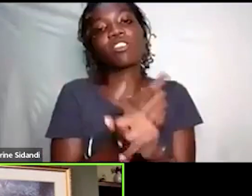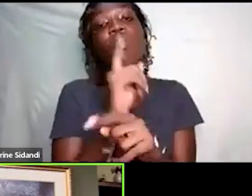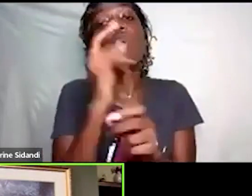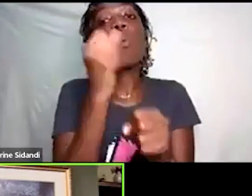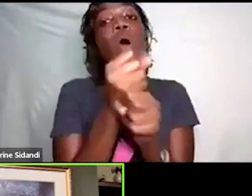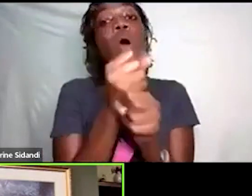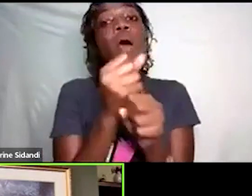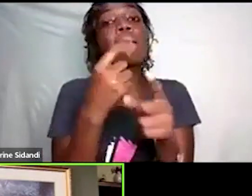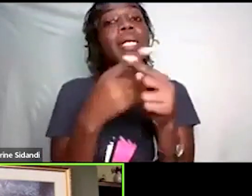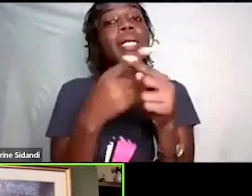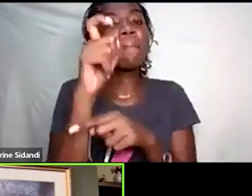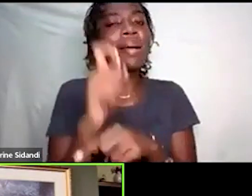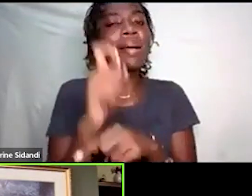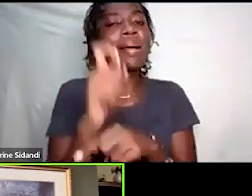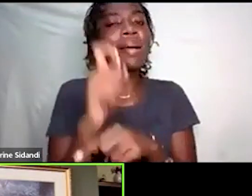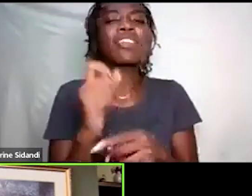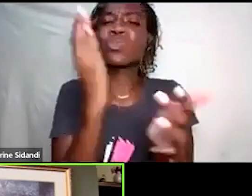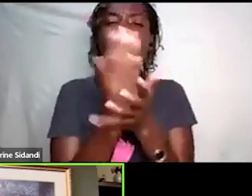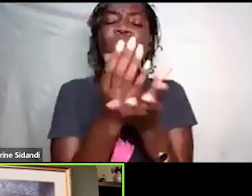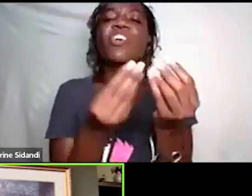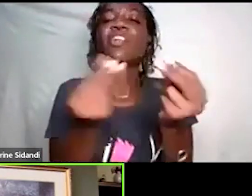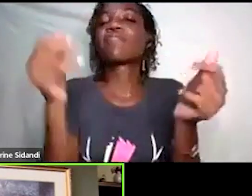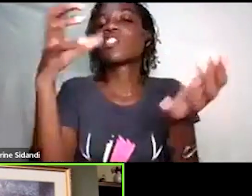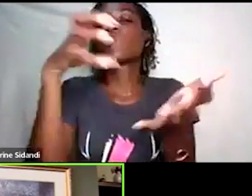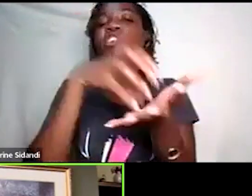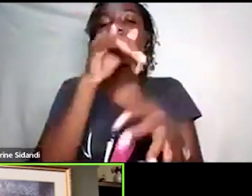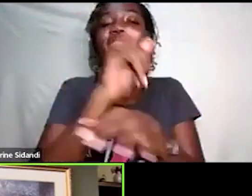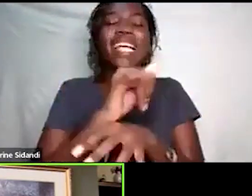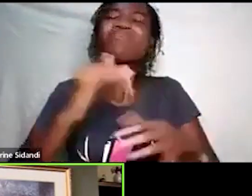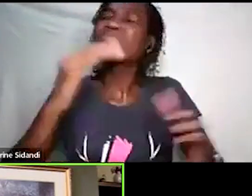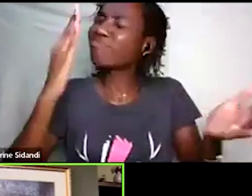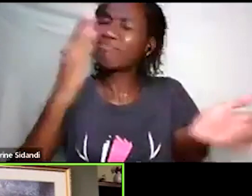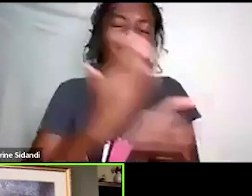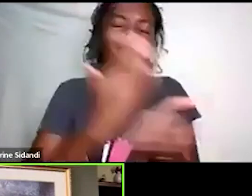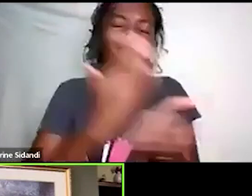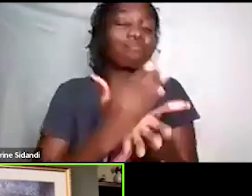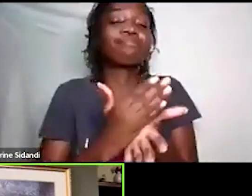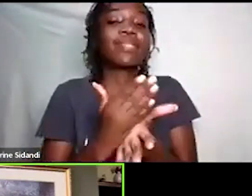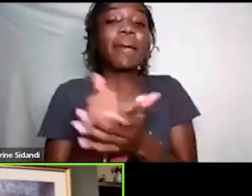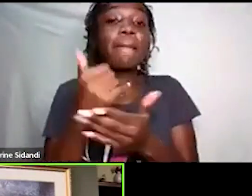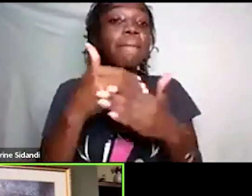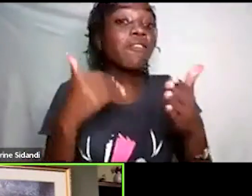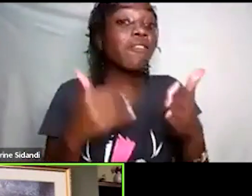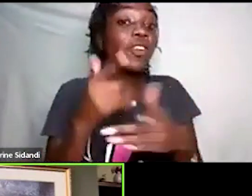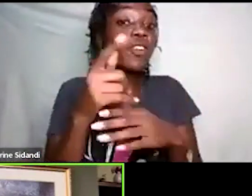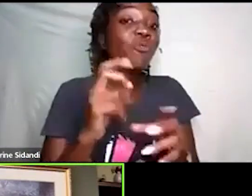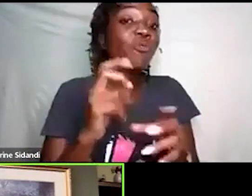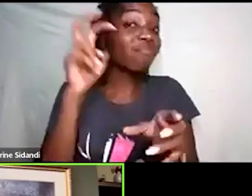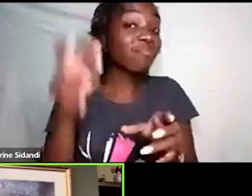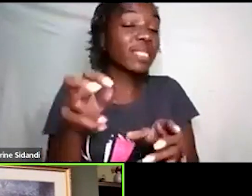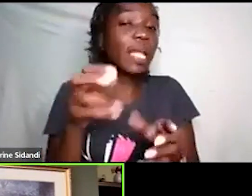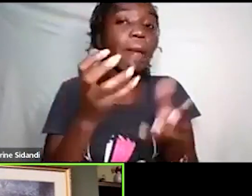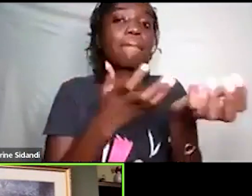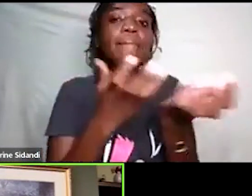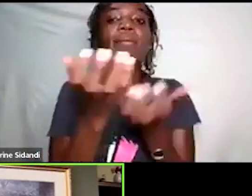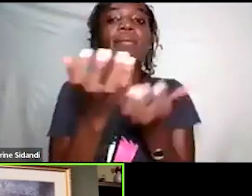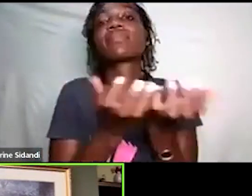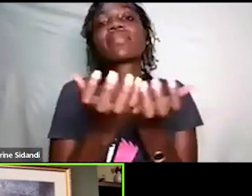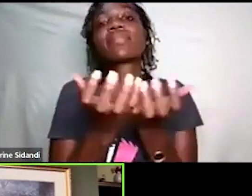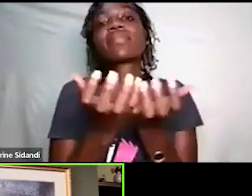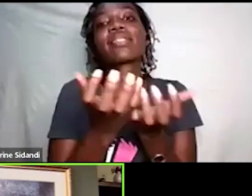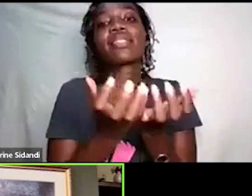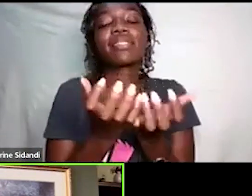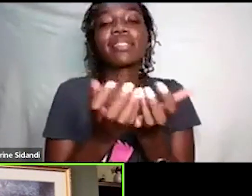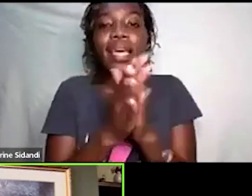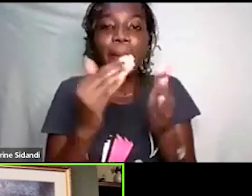to really address the situation thoroughly before you jump in to the business, before you decide to